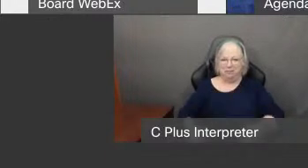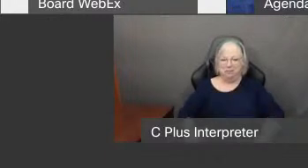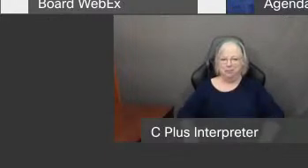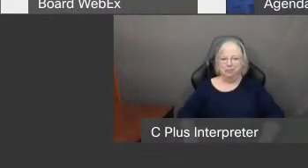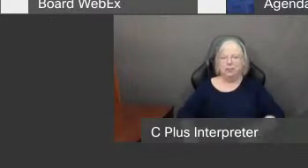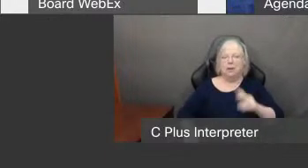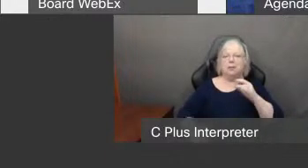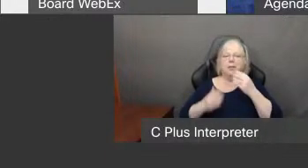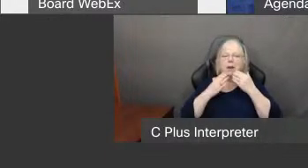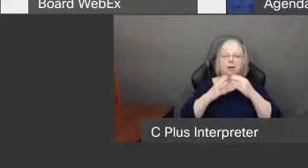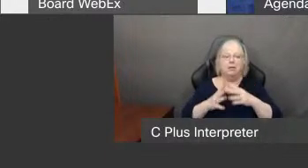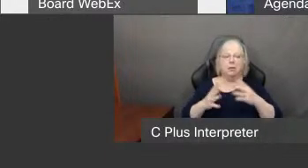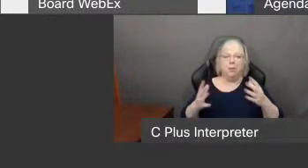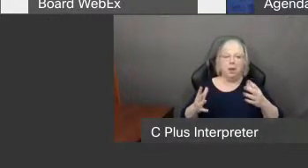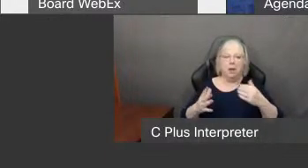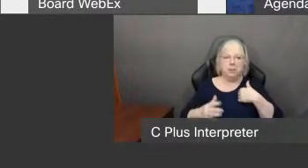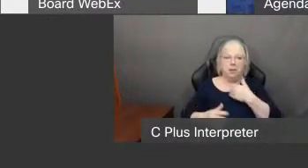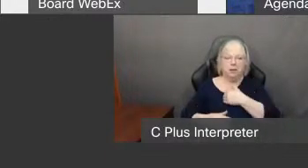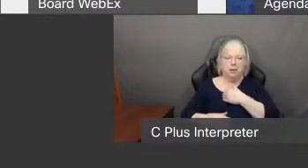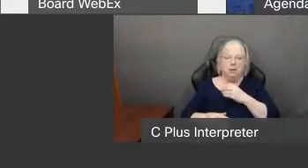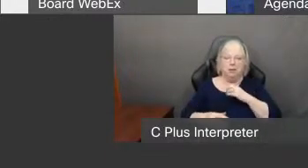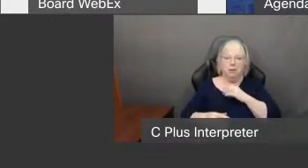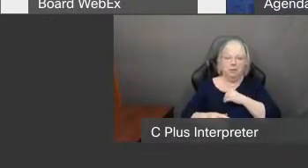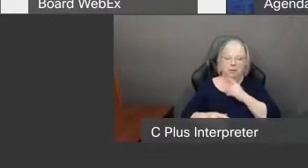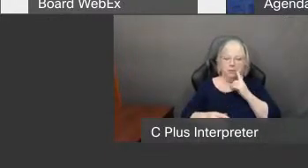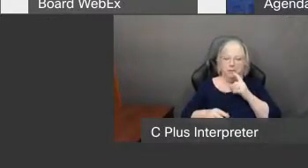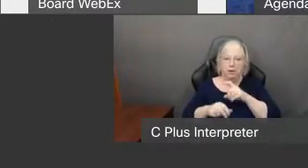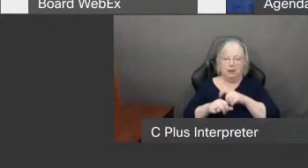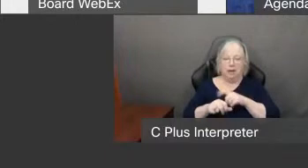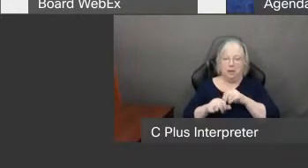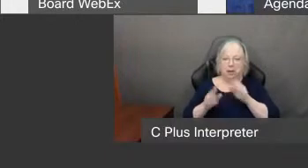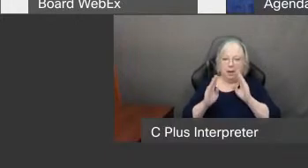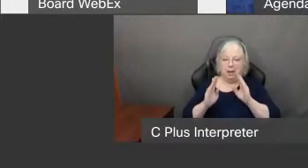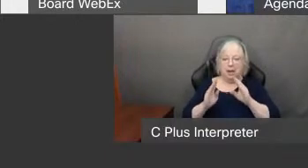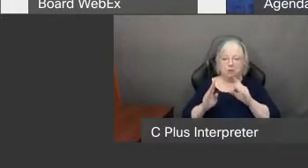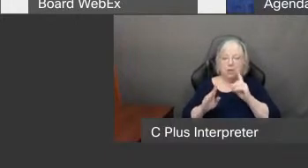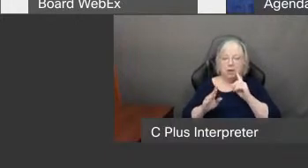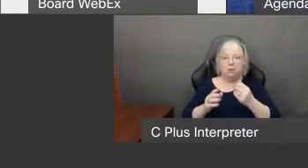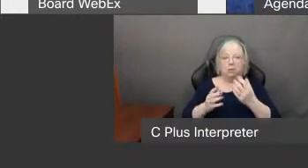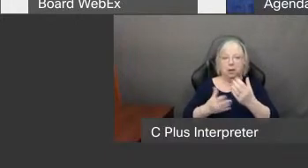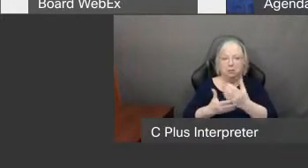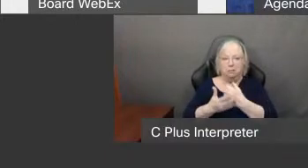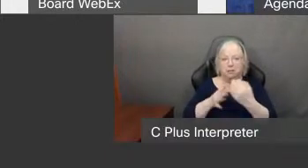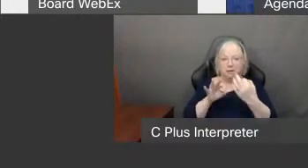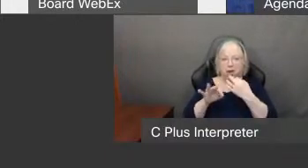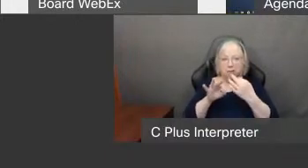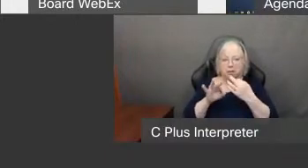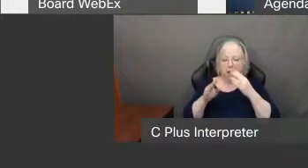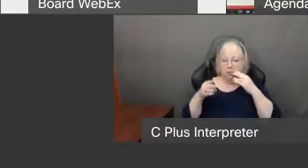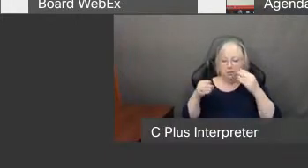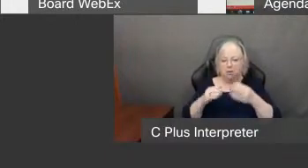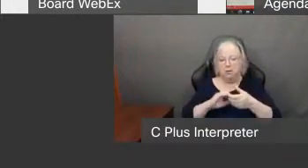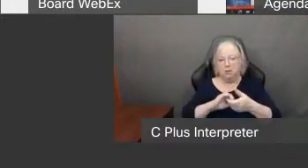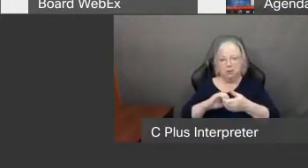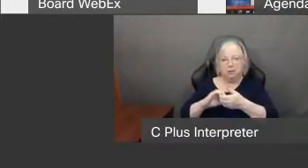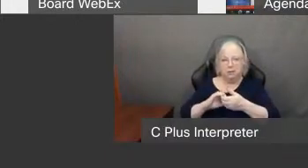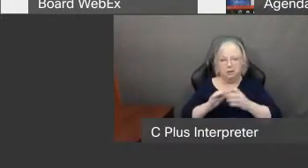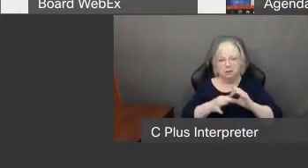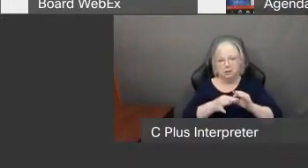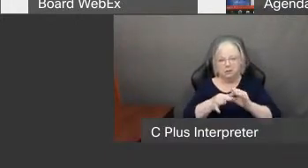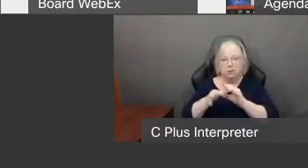All right, thank you so much, members of the board, for this time and attention towards this proposal as we continue to take feedback, focus on collaboration and coordination